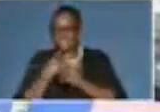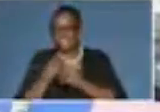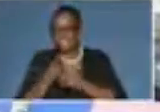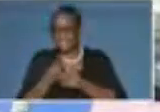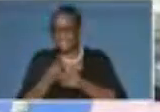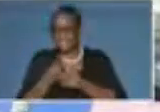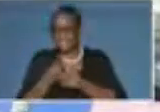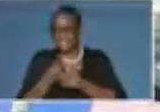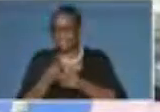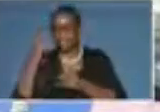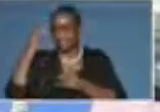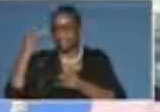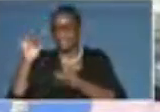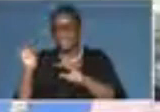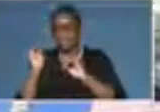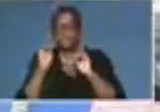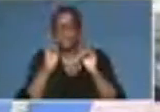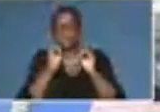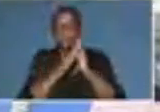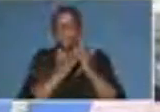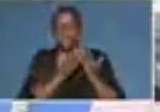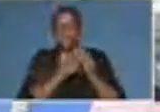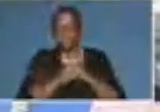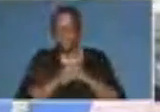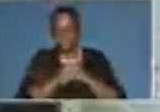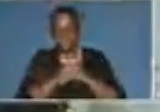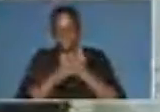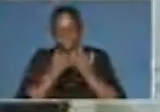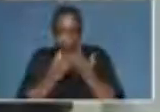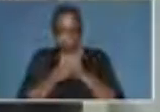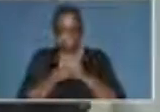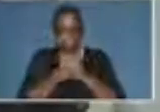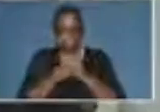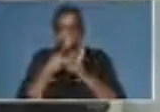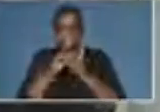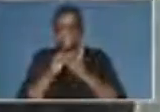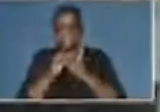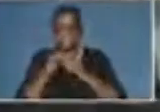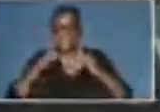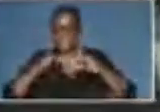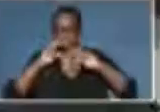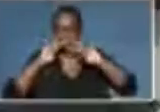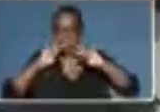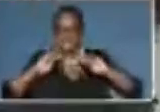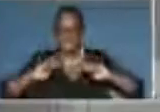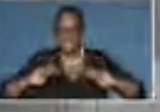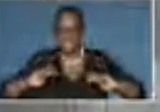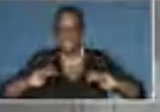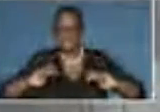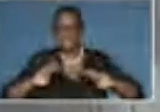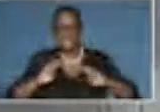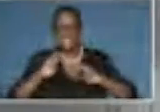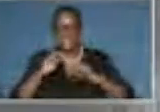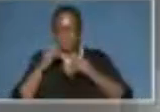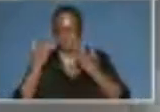is, why move the books? Mr. Smith says the matter is now under active police investigation, and once